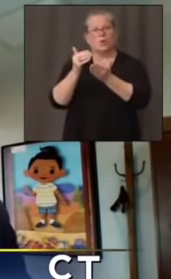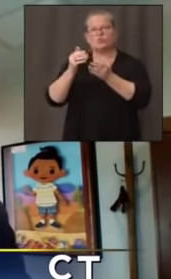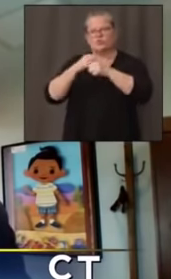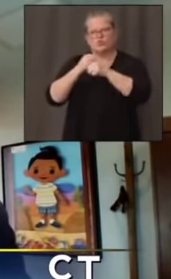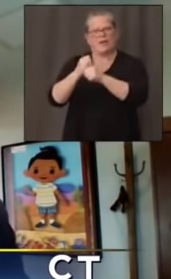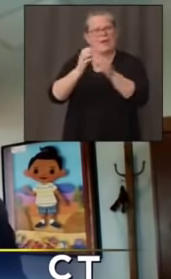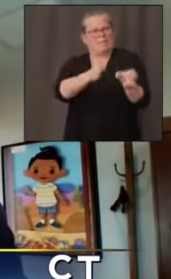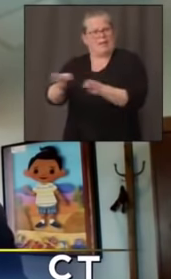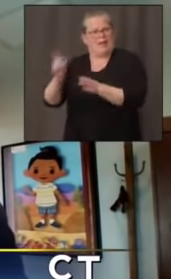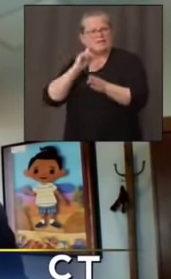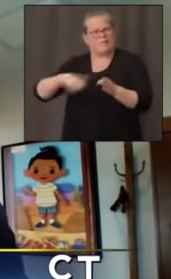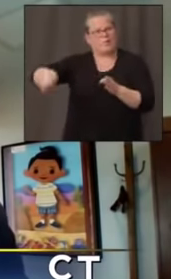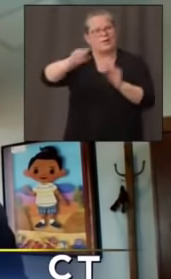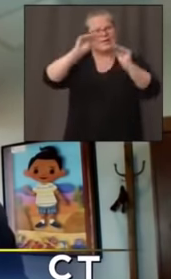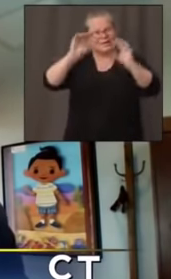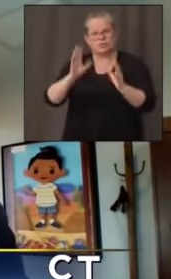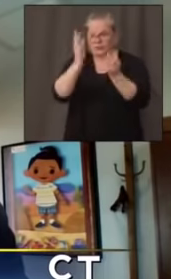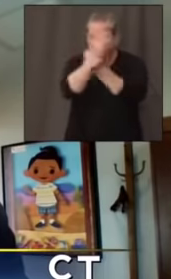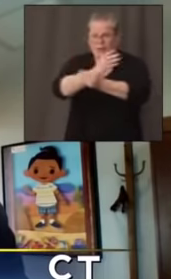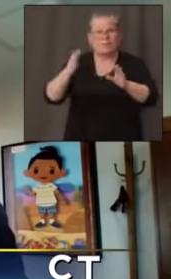districts.